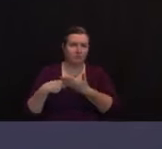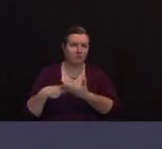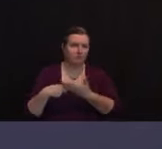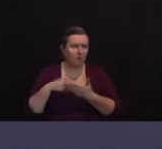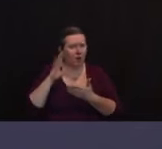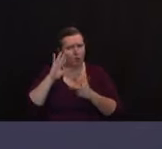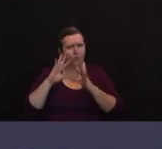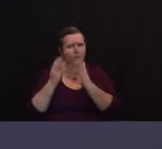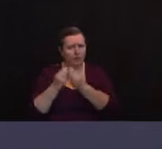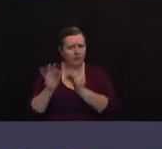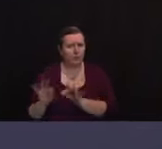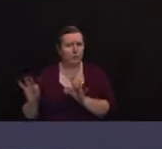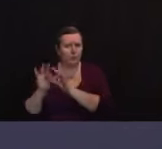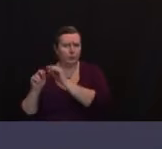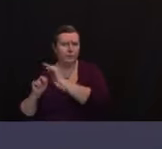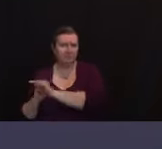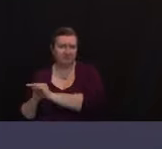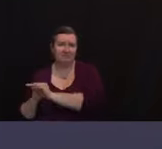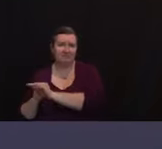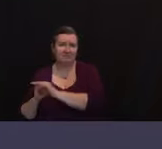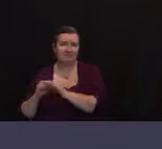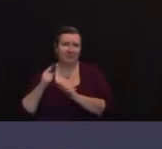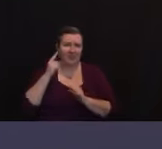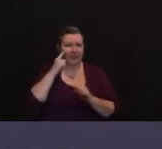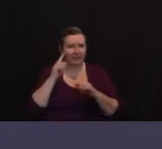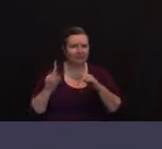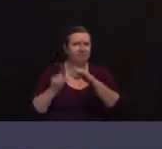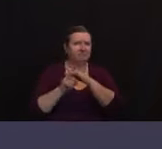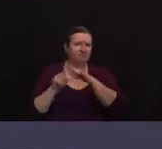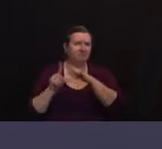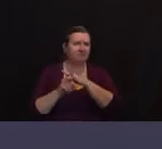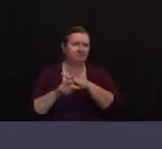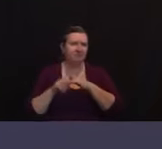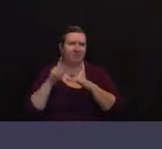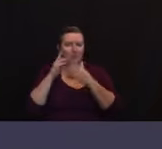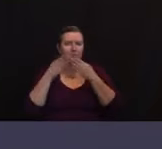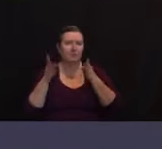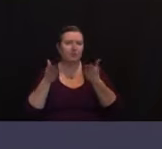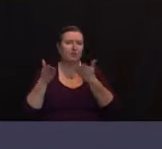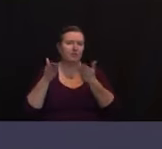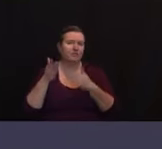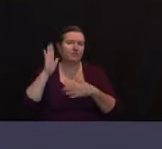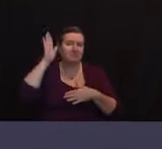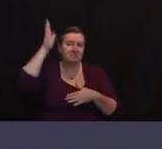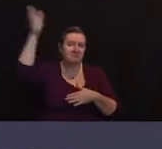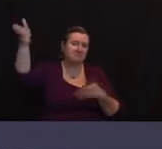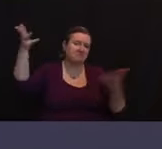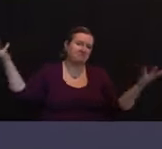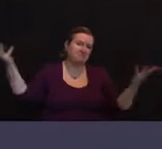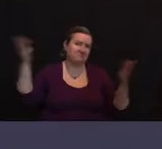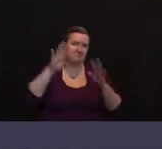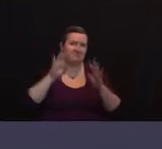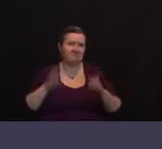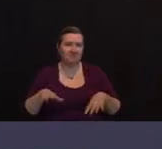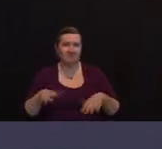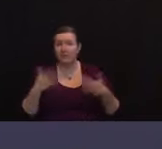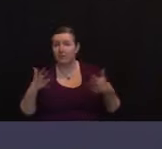her, but we may not have seen the last of her in public service. So with that, I mask up.